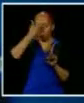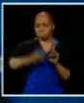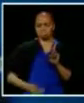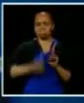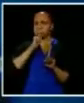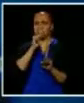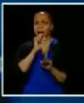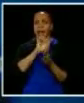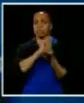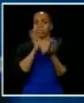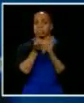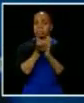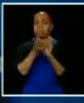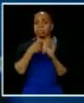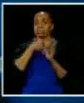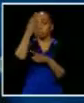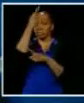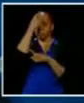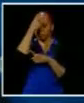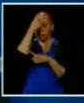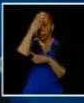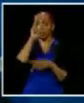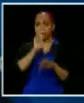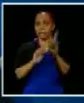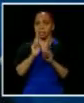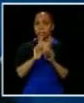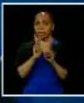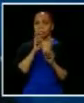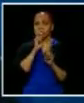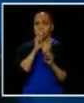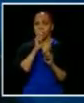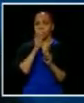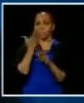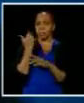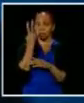not going to change. And I think they're comfortable with the leadership that I've provided over the last 4 years in the state.